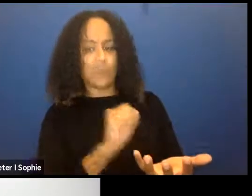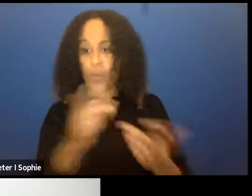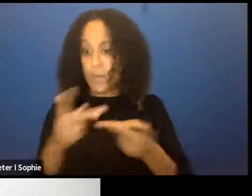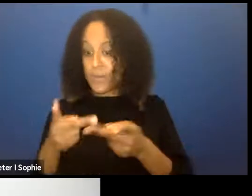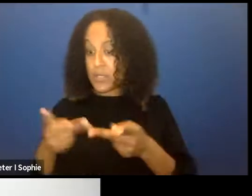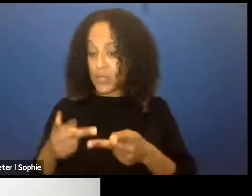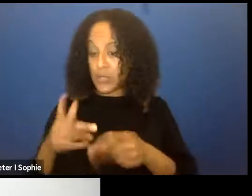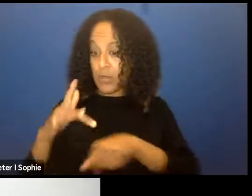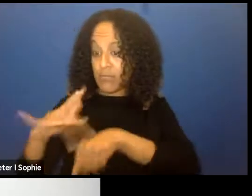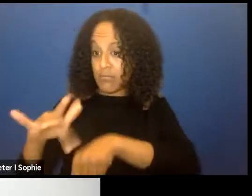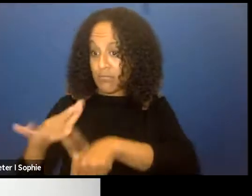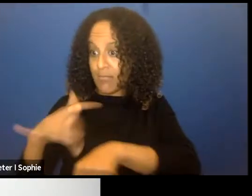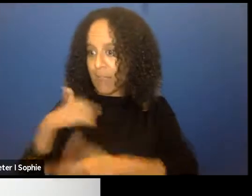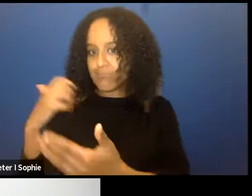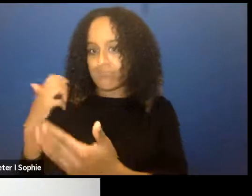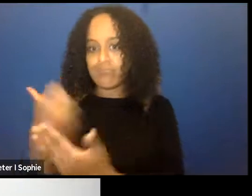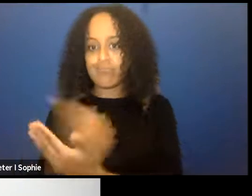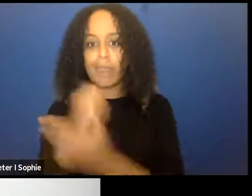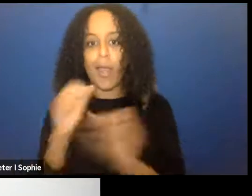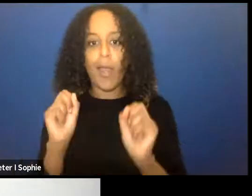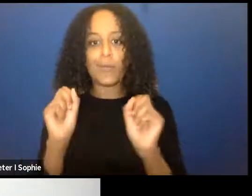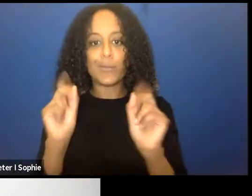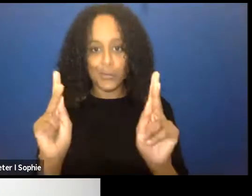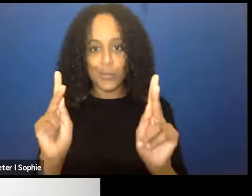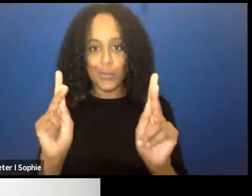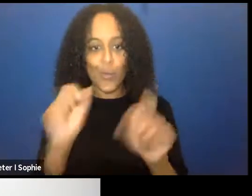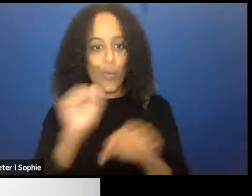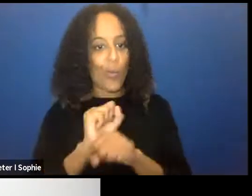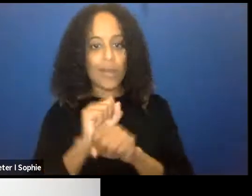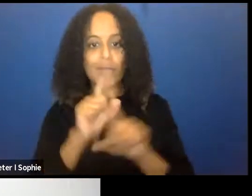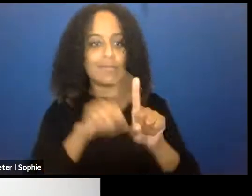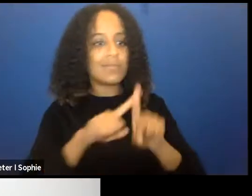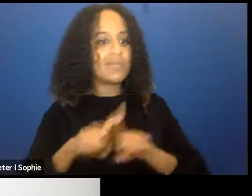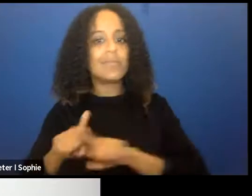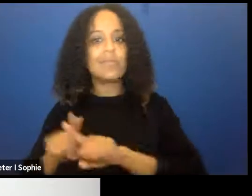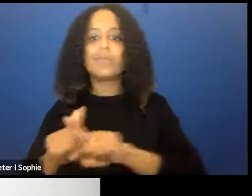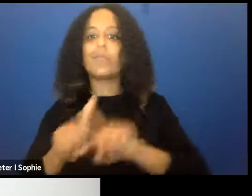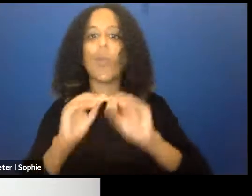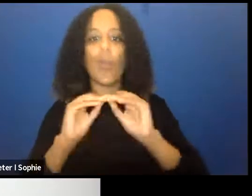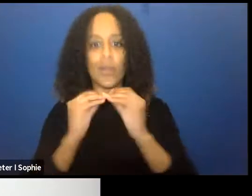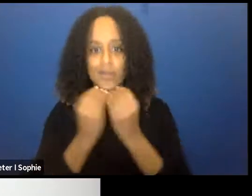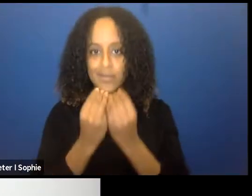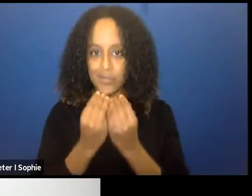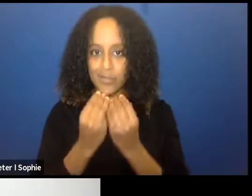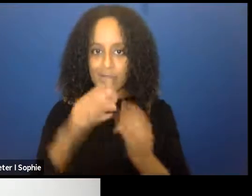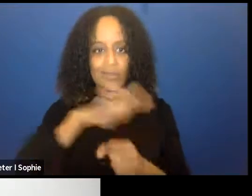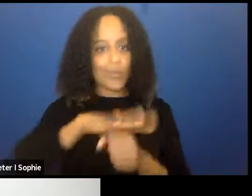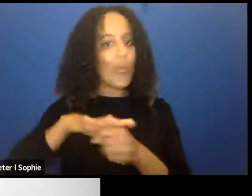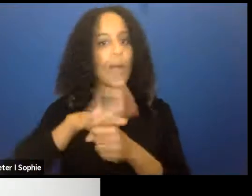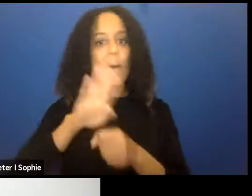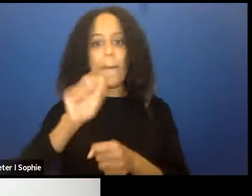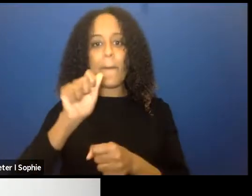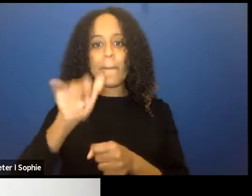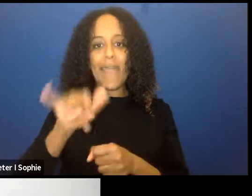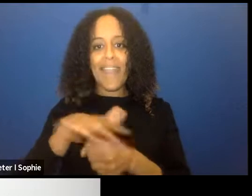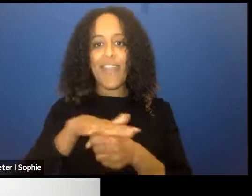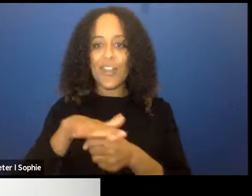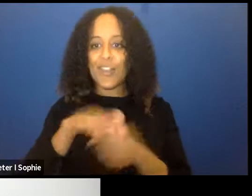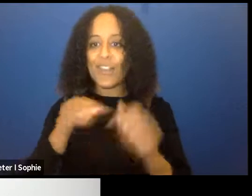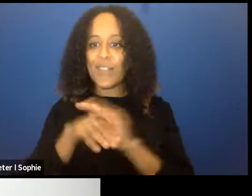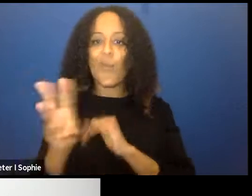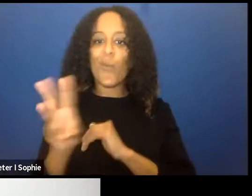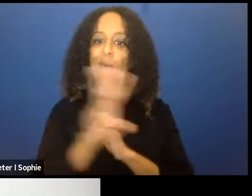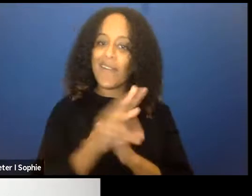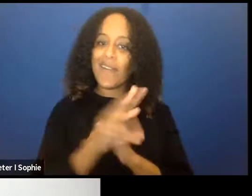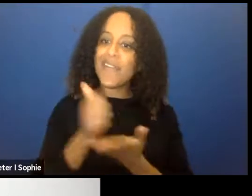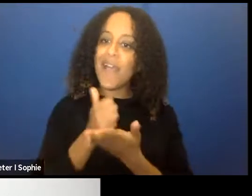open, and I have the opportunity to work across several different organizations throughout the Bay Area and the entire Western region,